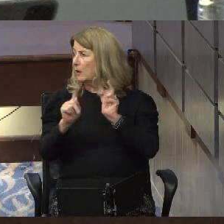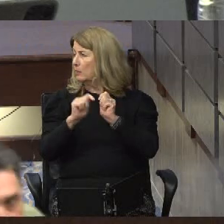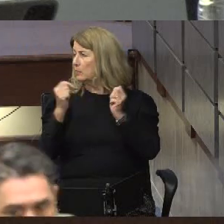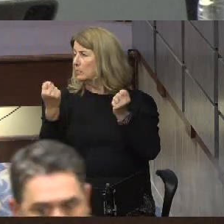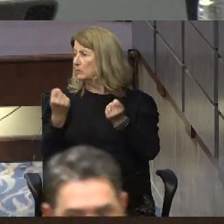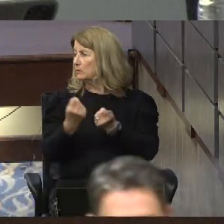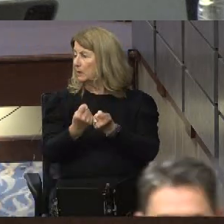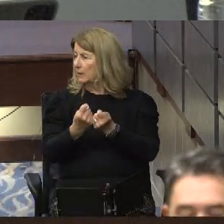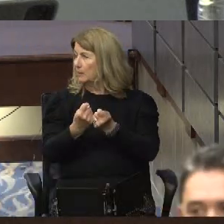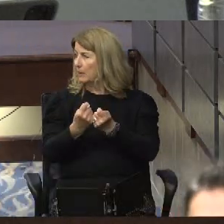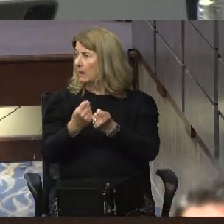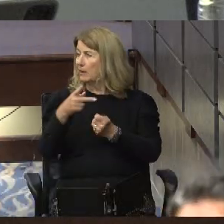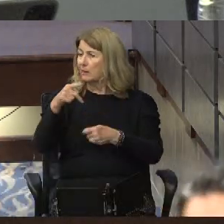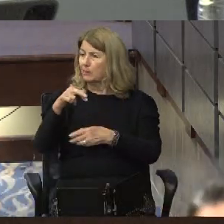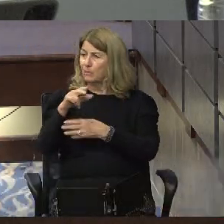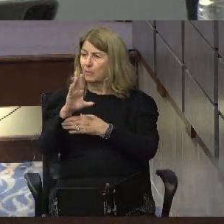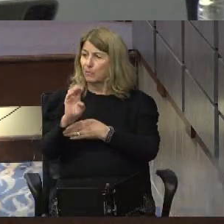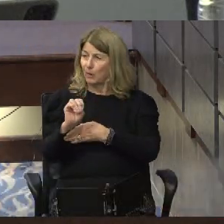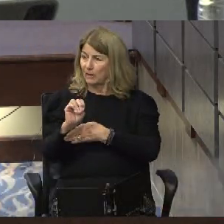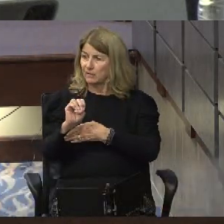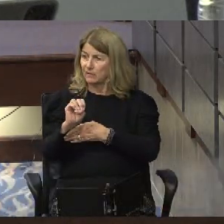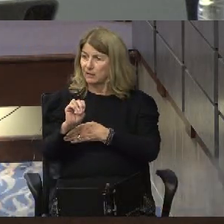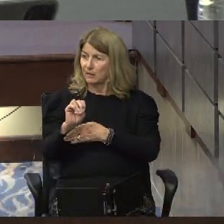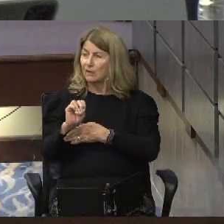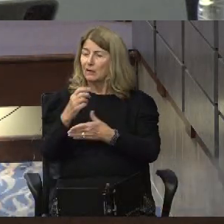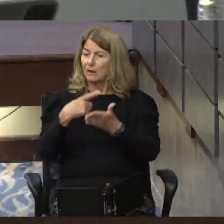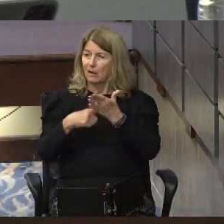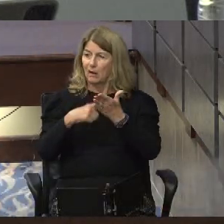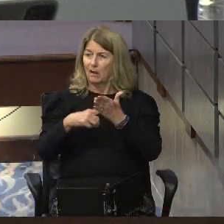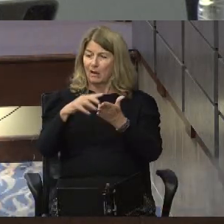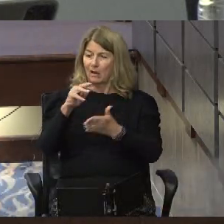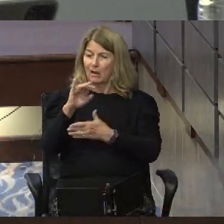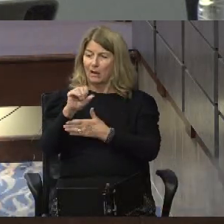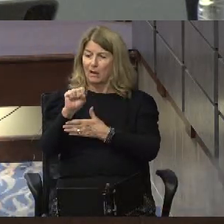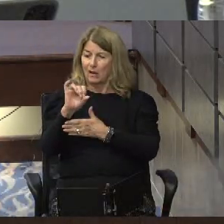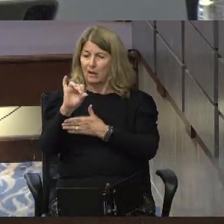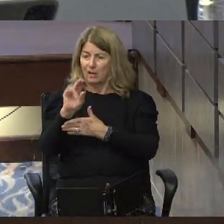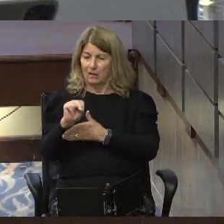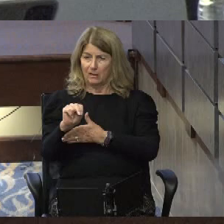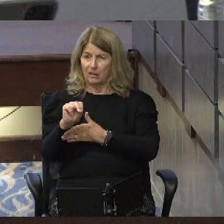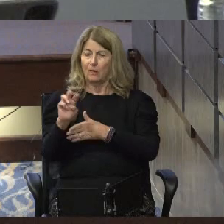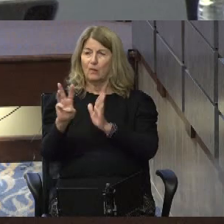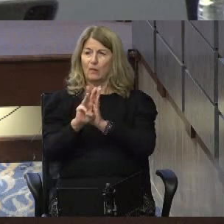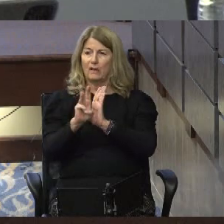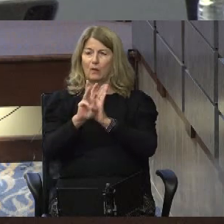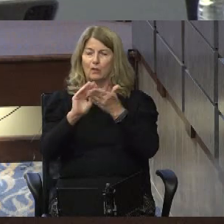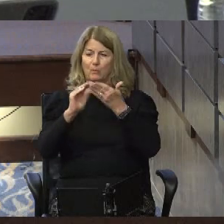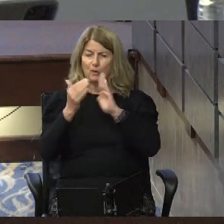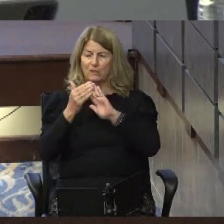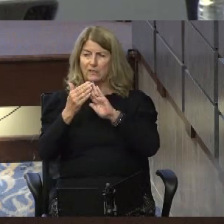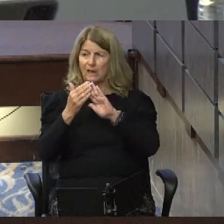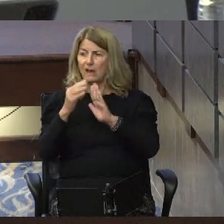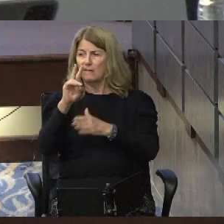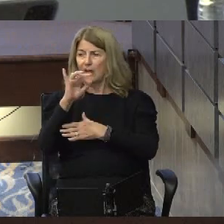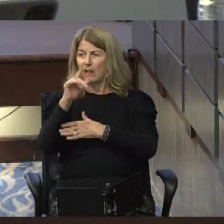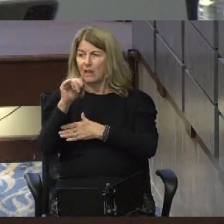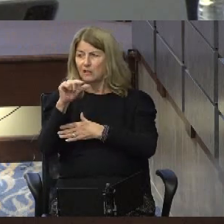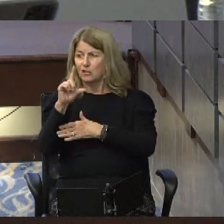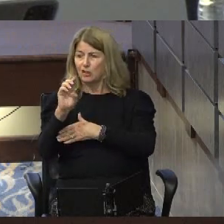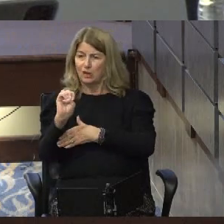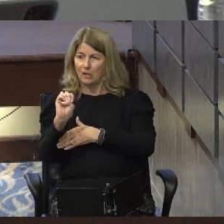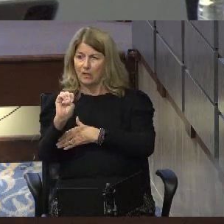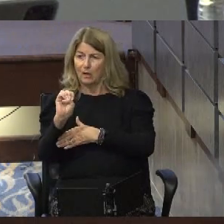Community Services. We're going to have a discussion on Mission Waco's proposed Creekside Community Village project. I think we're going to hear from both